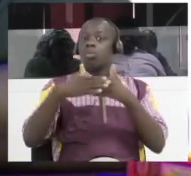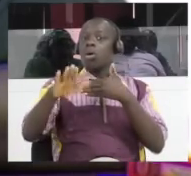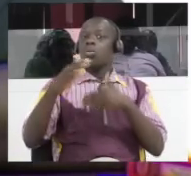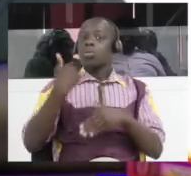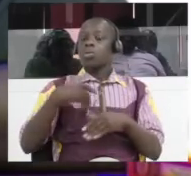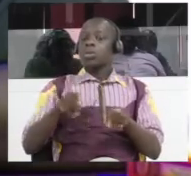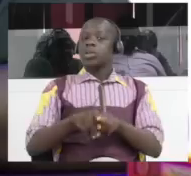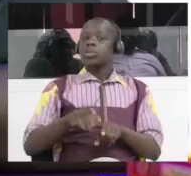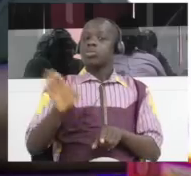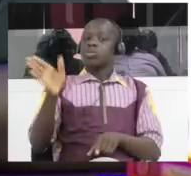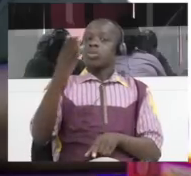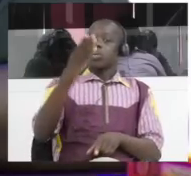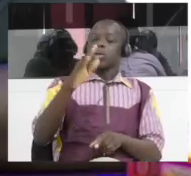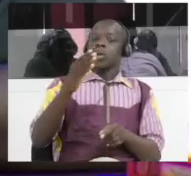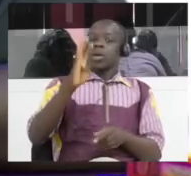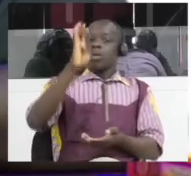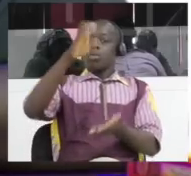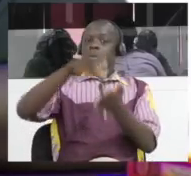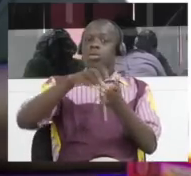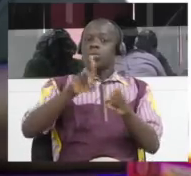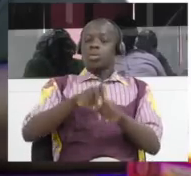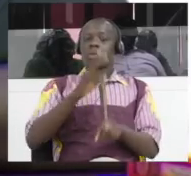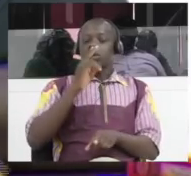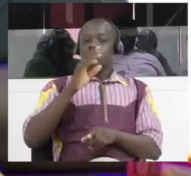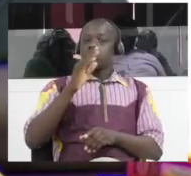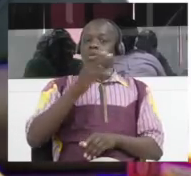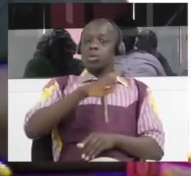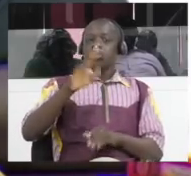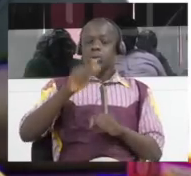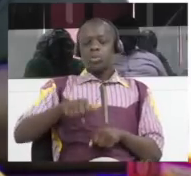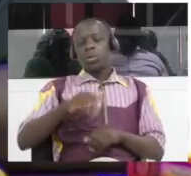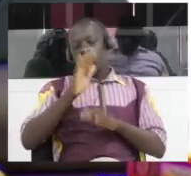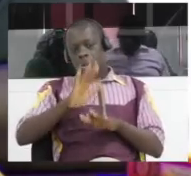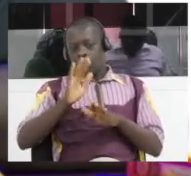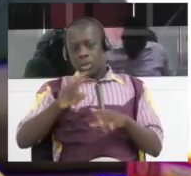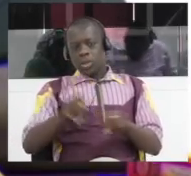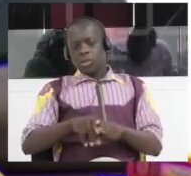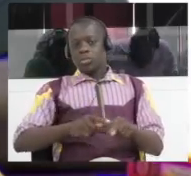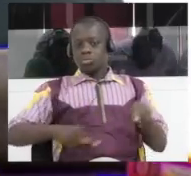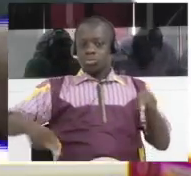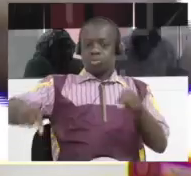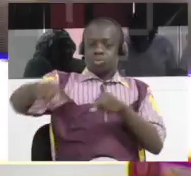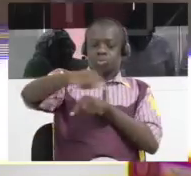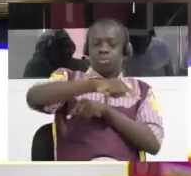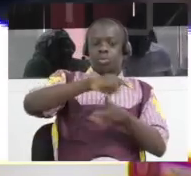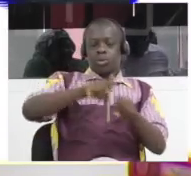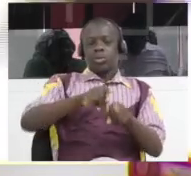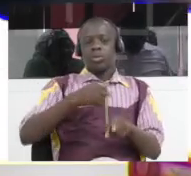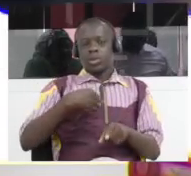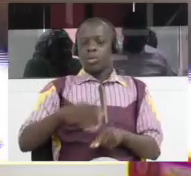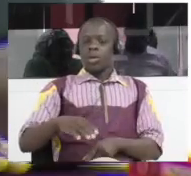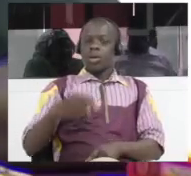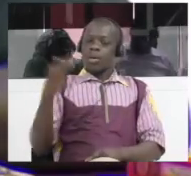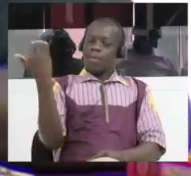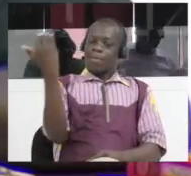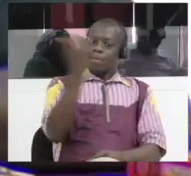of the commuters who were heading to Banjul were either blocked. Those of them who were not patient enough to wait were torn in at their